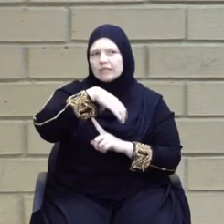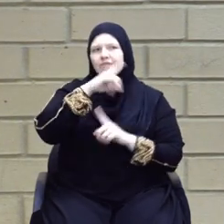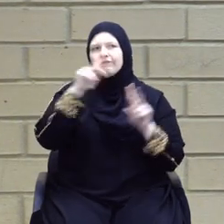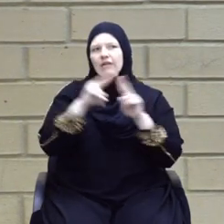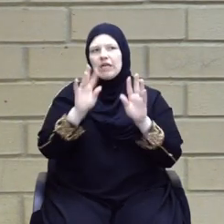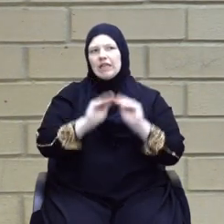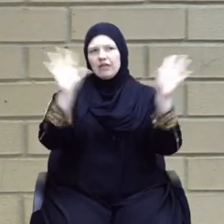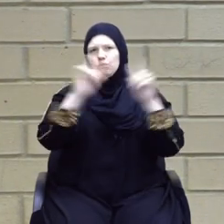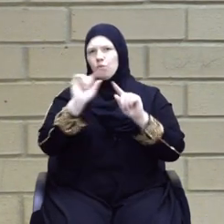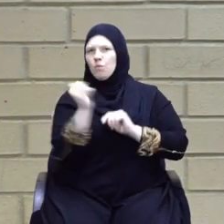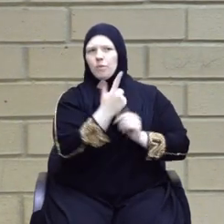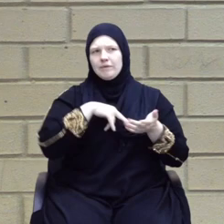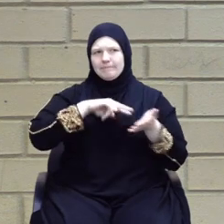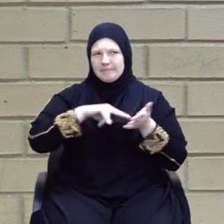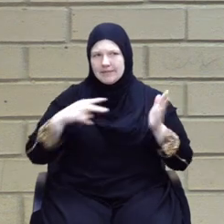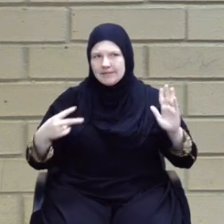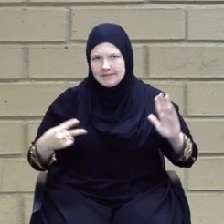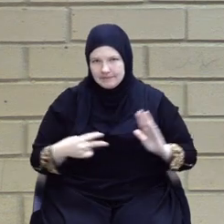us.